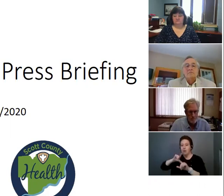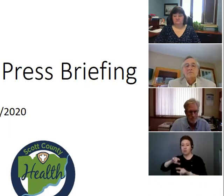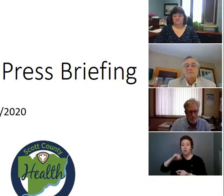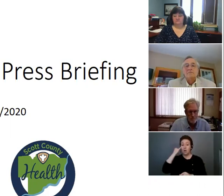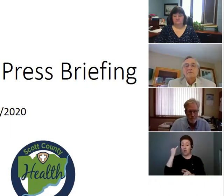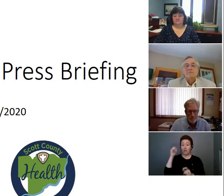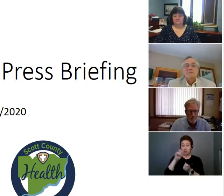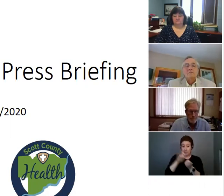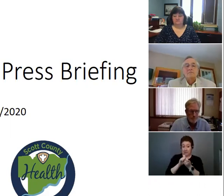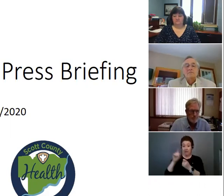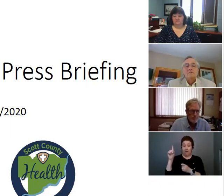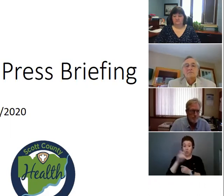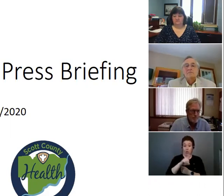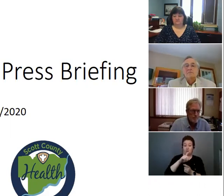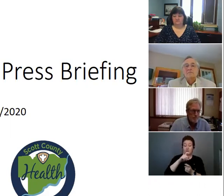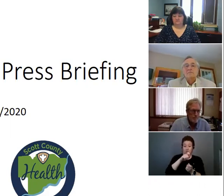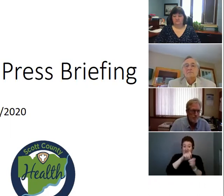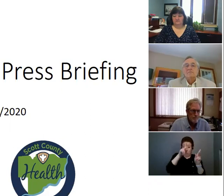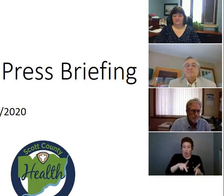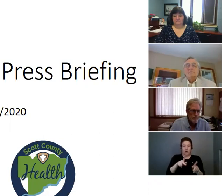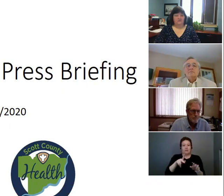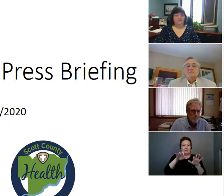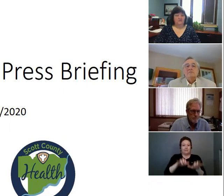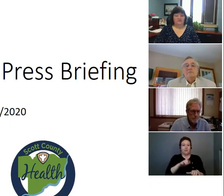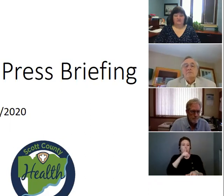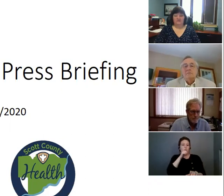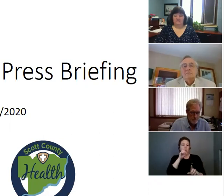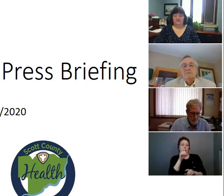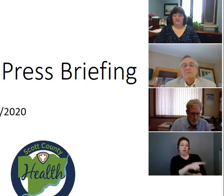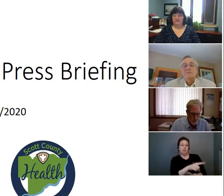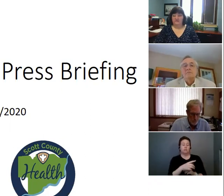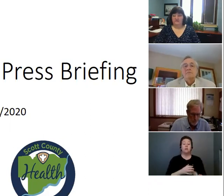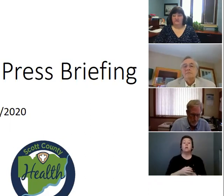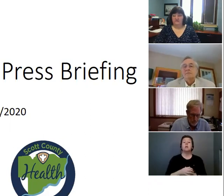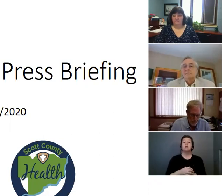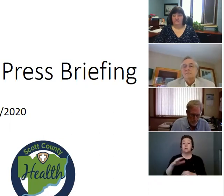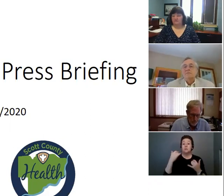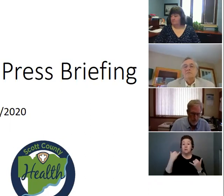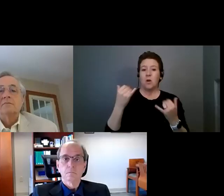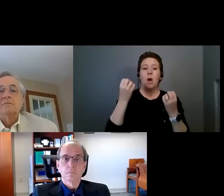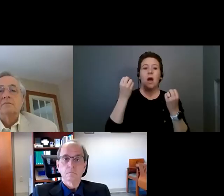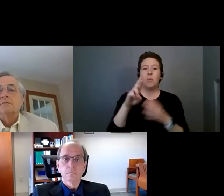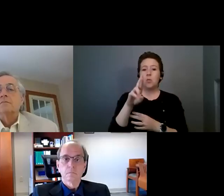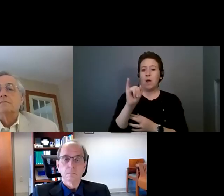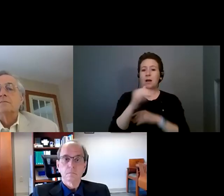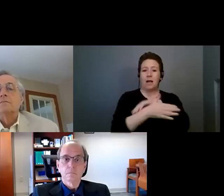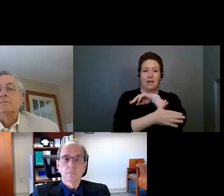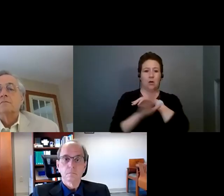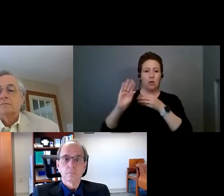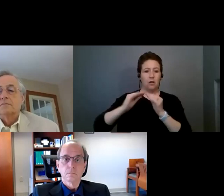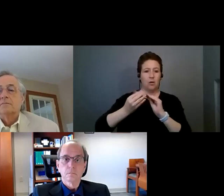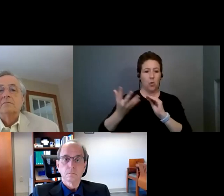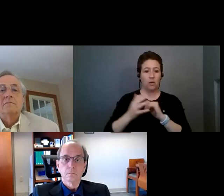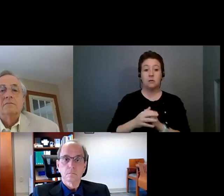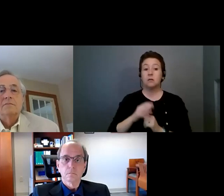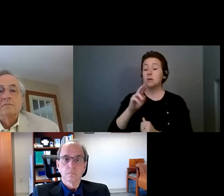panelists specifically, please type their name in as well. So Nita, can you please start us off with the numbers for Rock Island County?